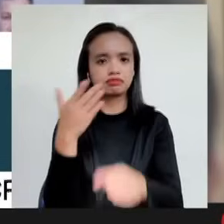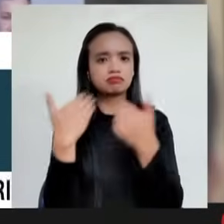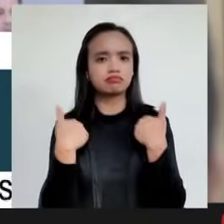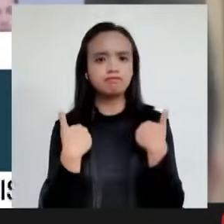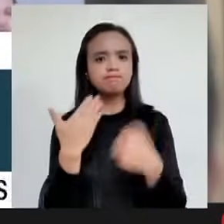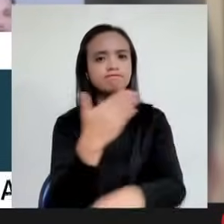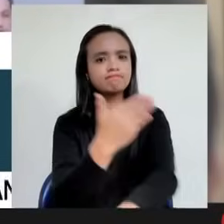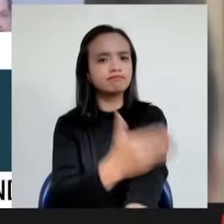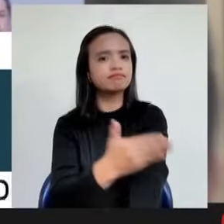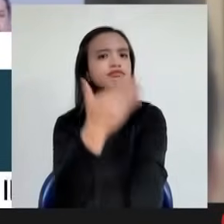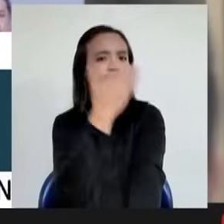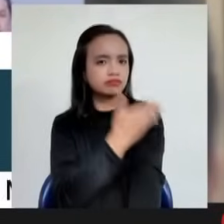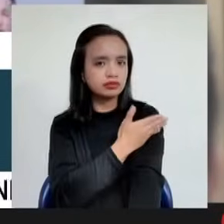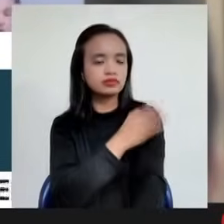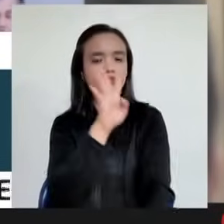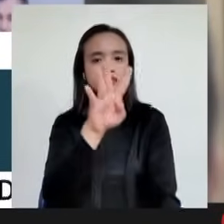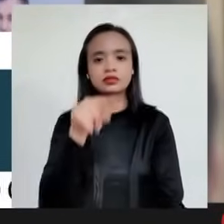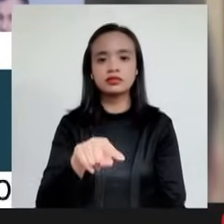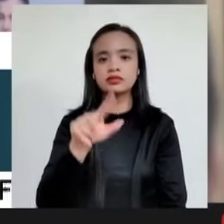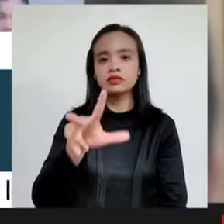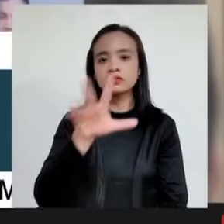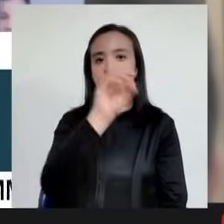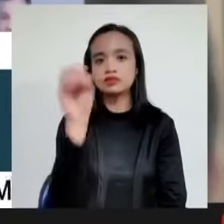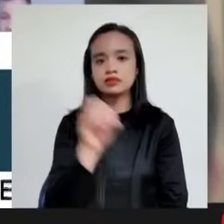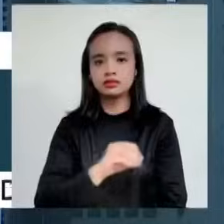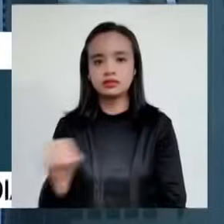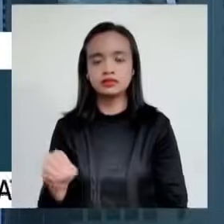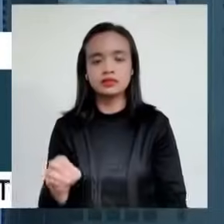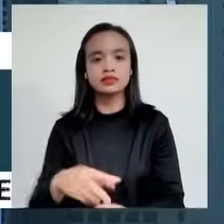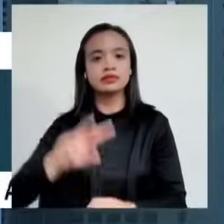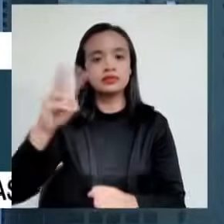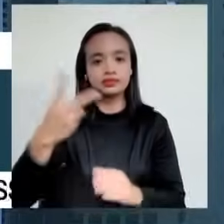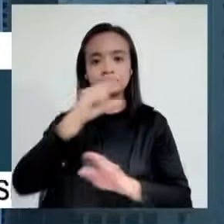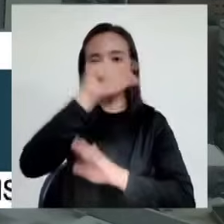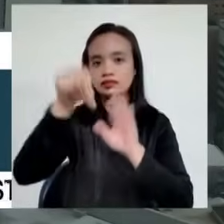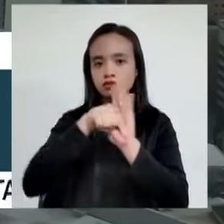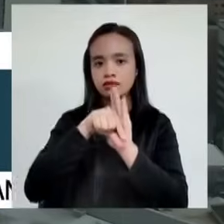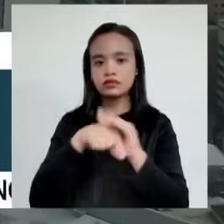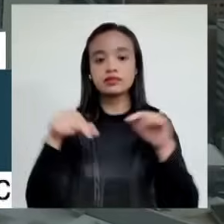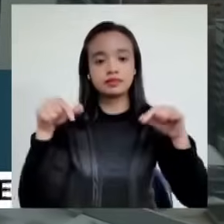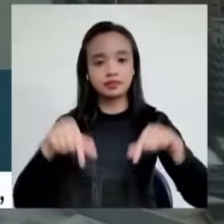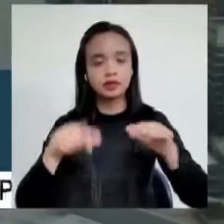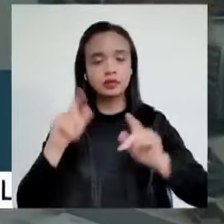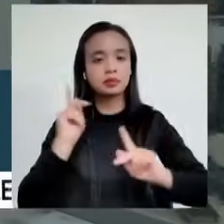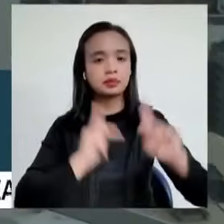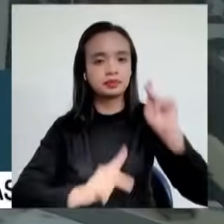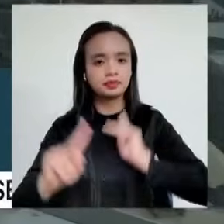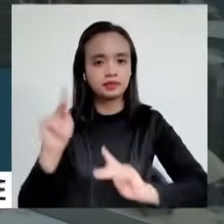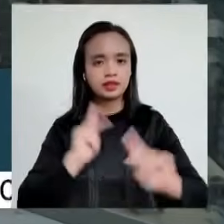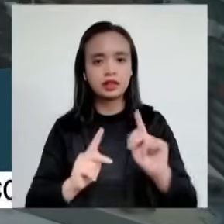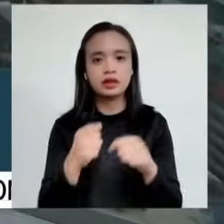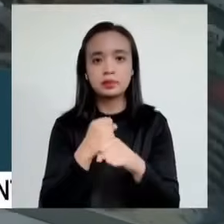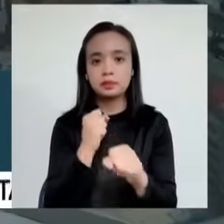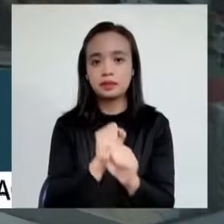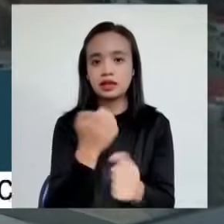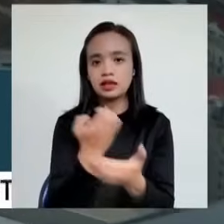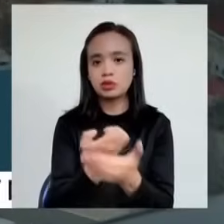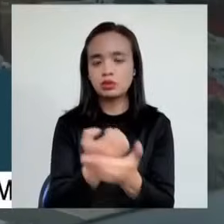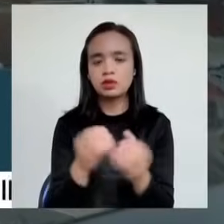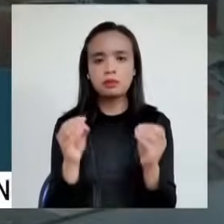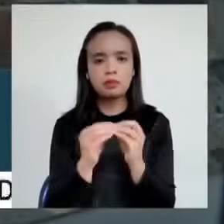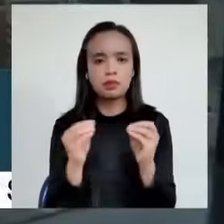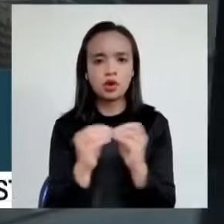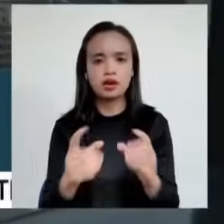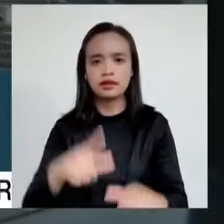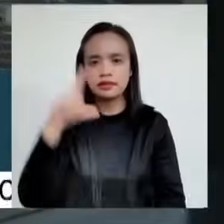the 4.3% growth in the second quarter. This performance makes our economy the fastest among the major